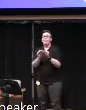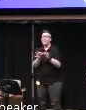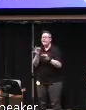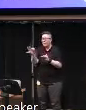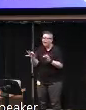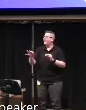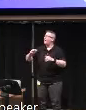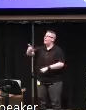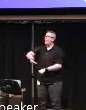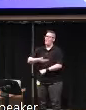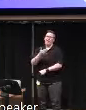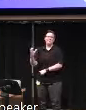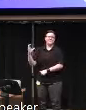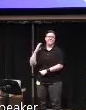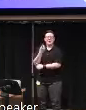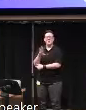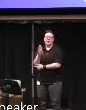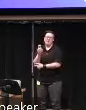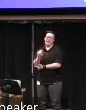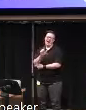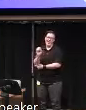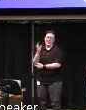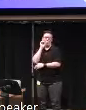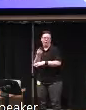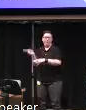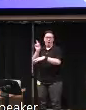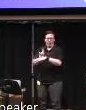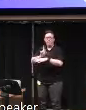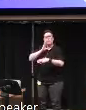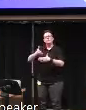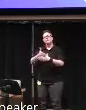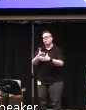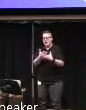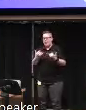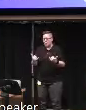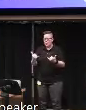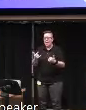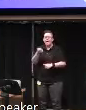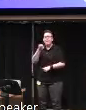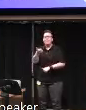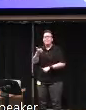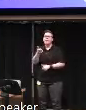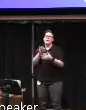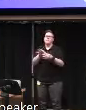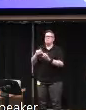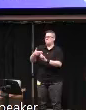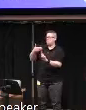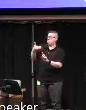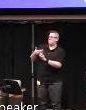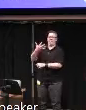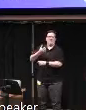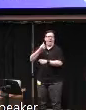would like to welcome our chair, Dr. Ben Lee, to the podium. He'll be sharing with us today a little bit about the last 5 years